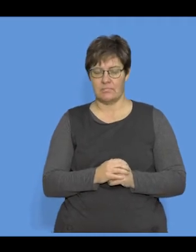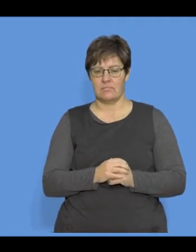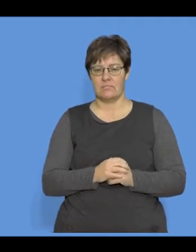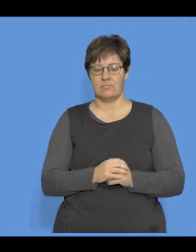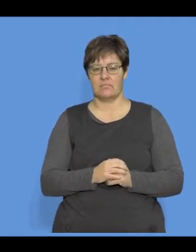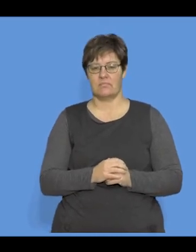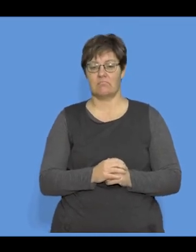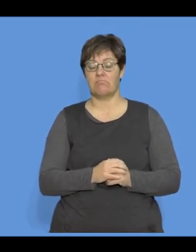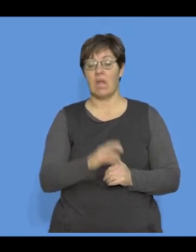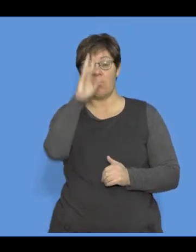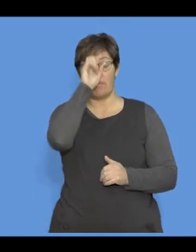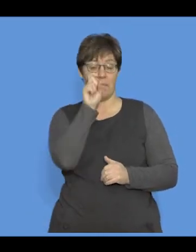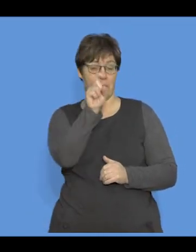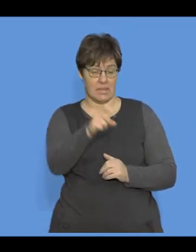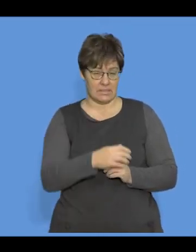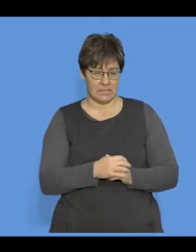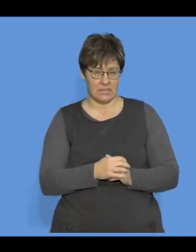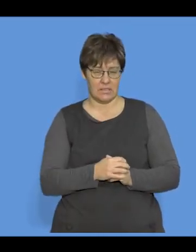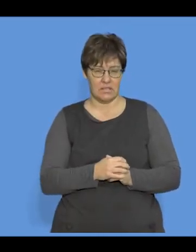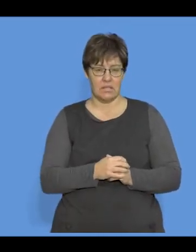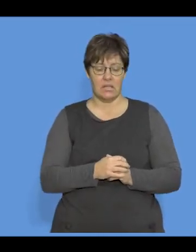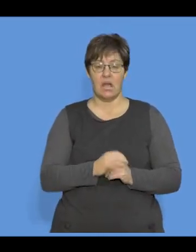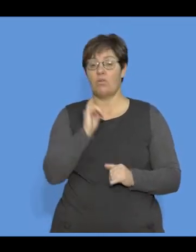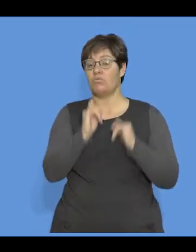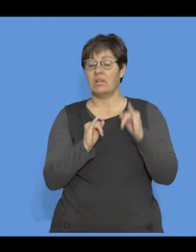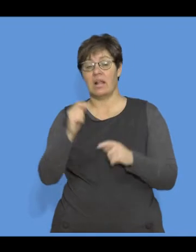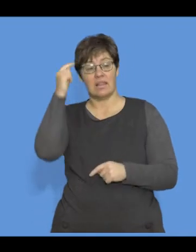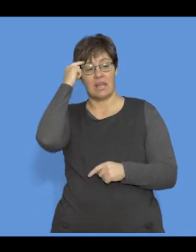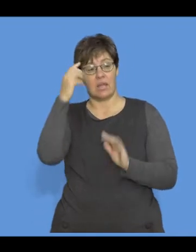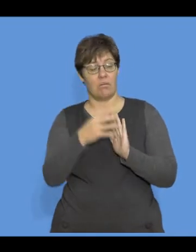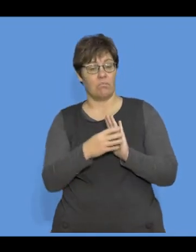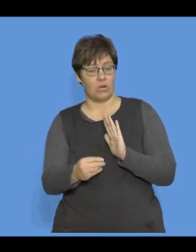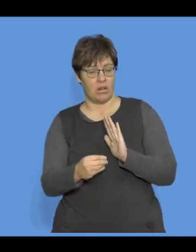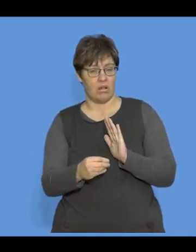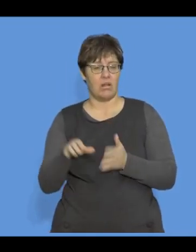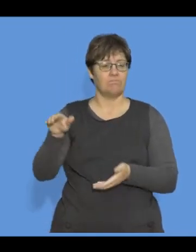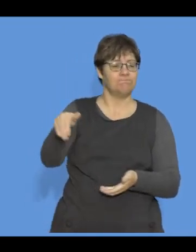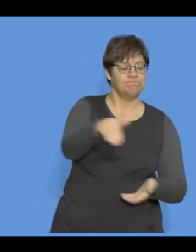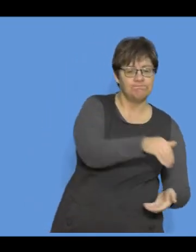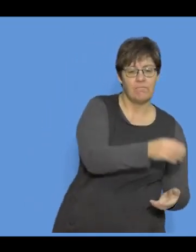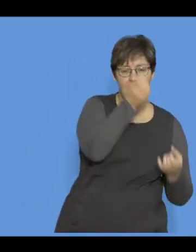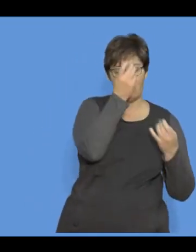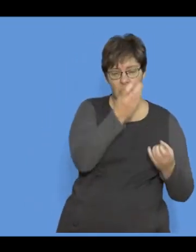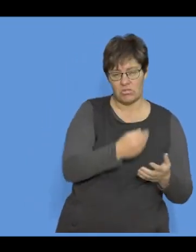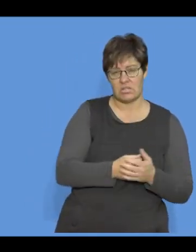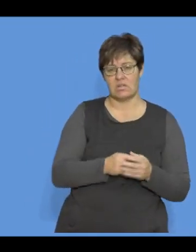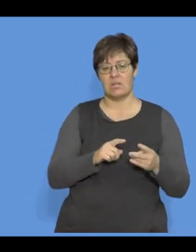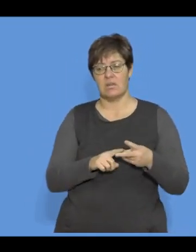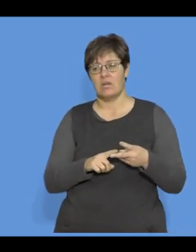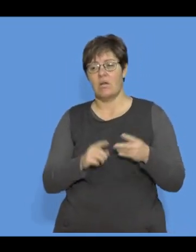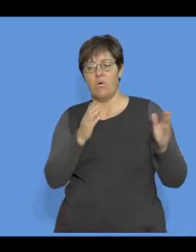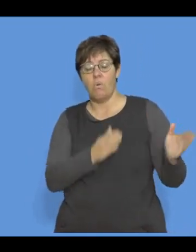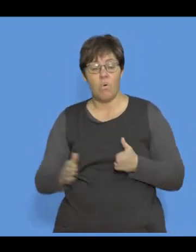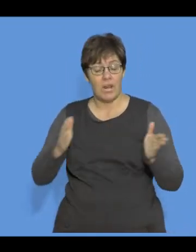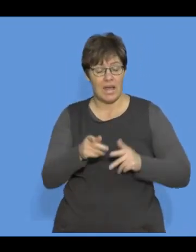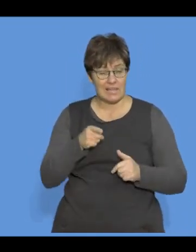I want to remind you that in our critical thinking model, we're about collecting data, organizing that data. The